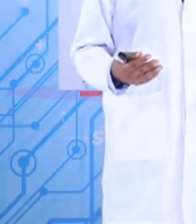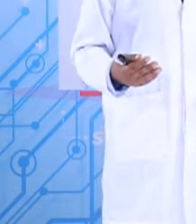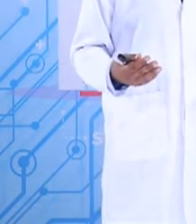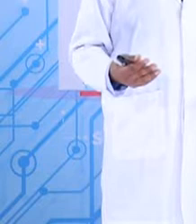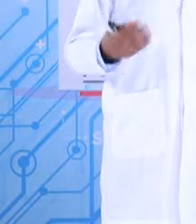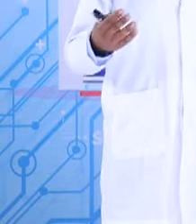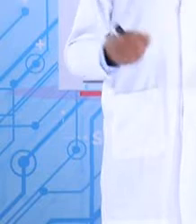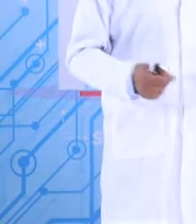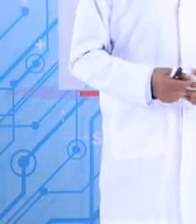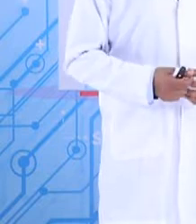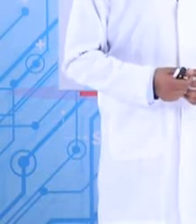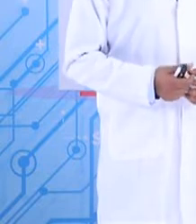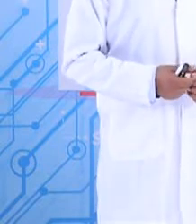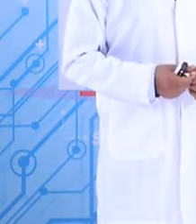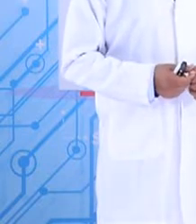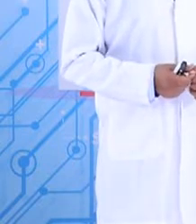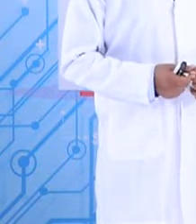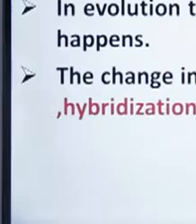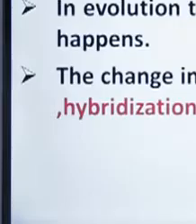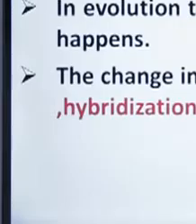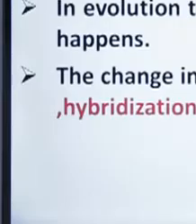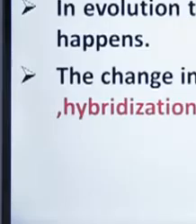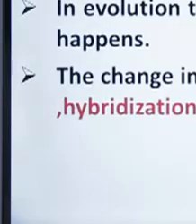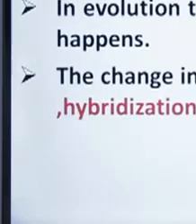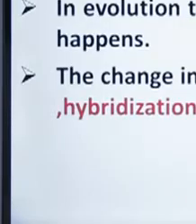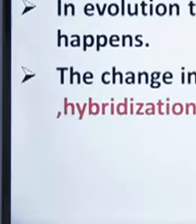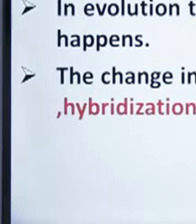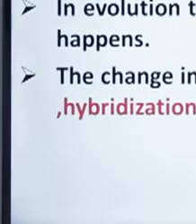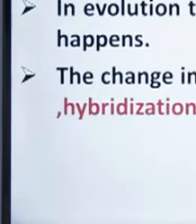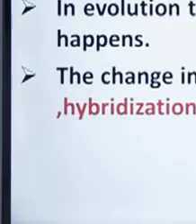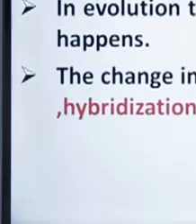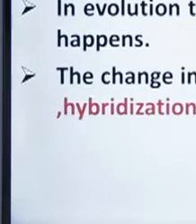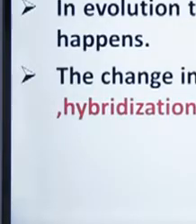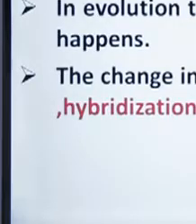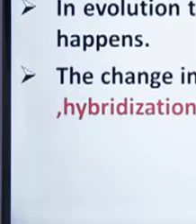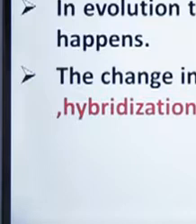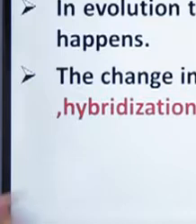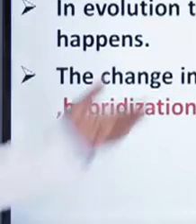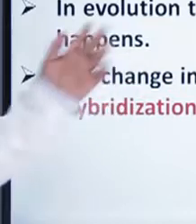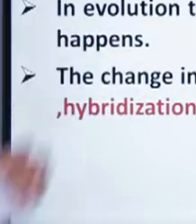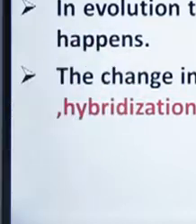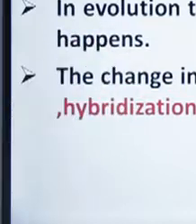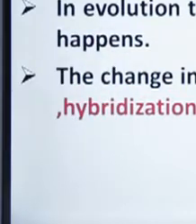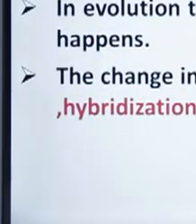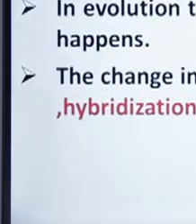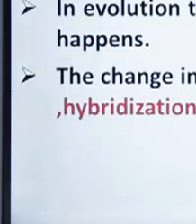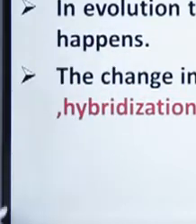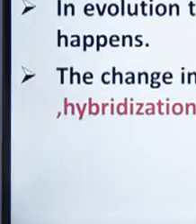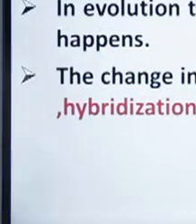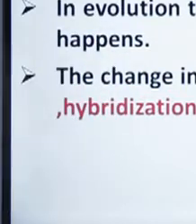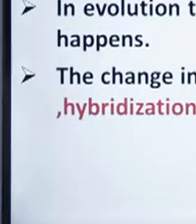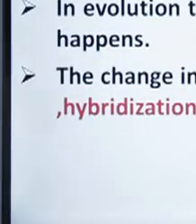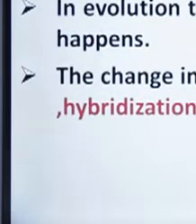species. Those new species are the result of mutation. So these are the 4